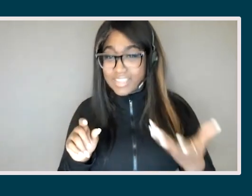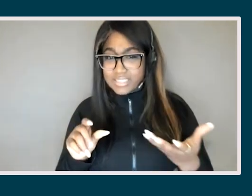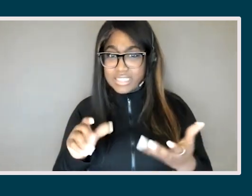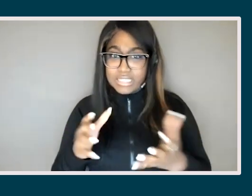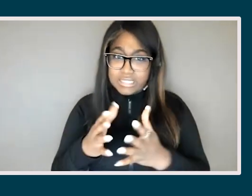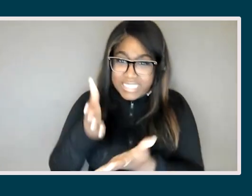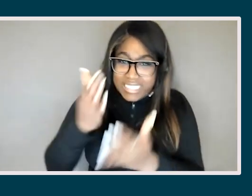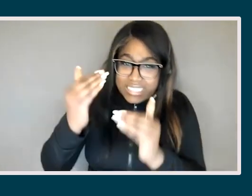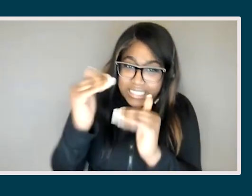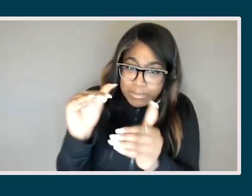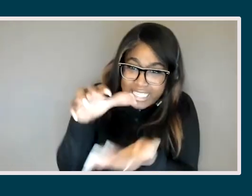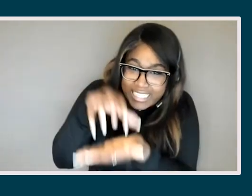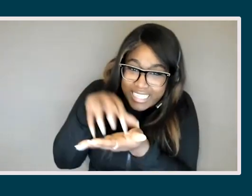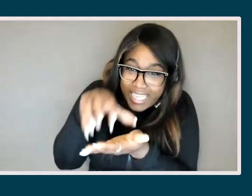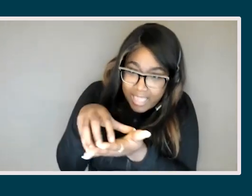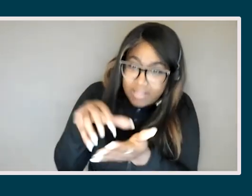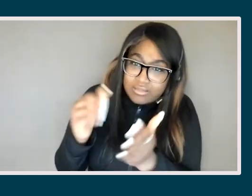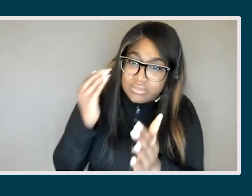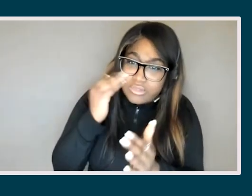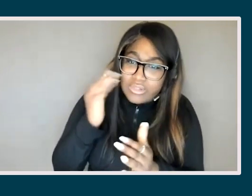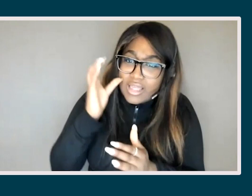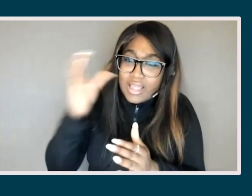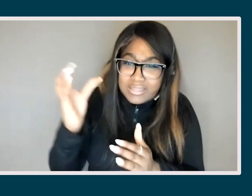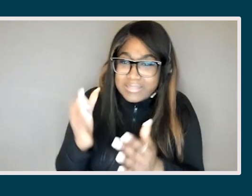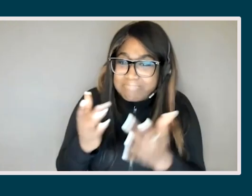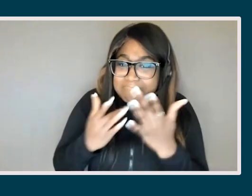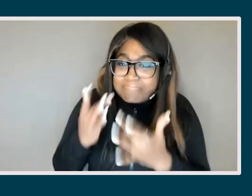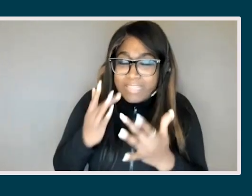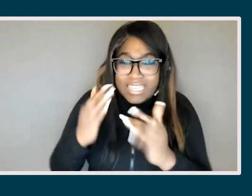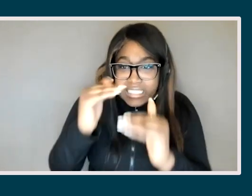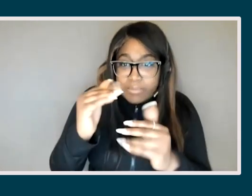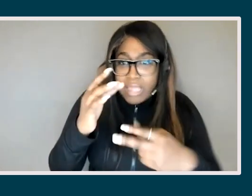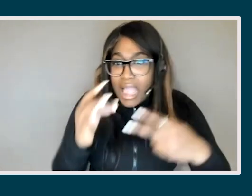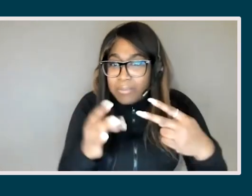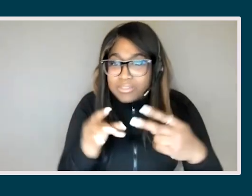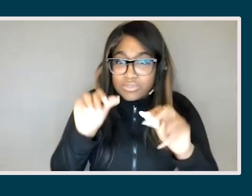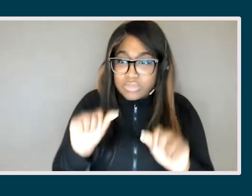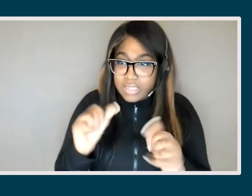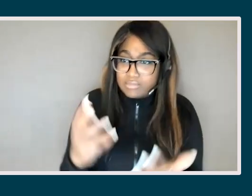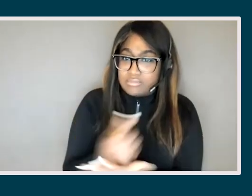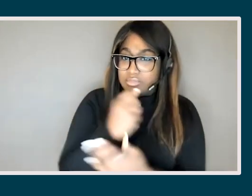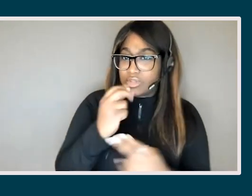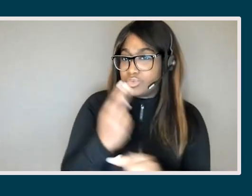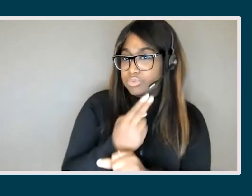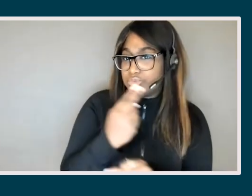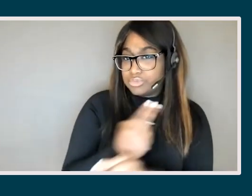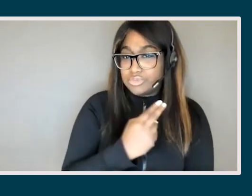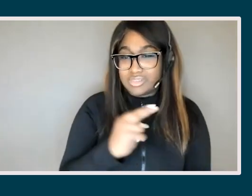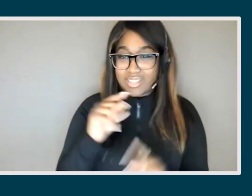There's only so much there that we can make use of. So I guess that's